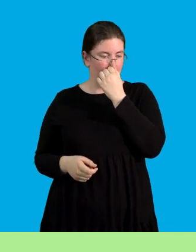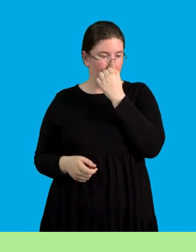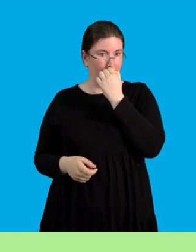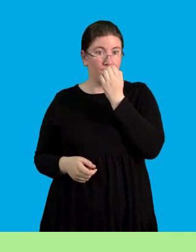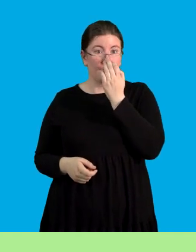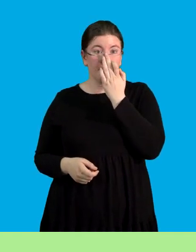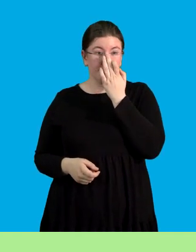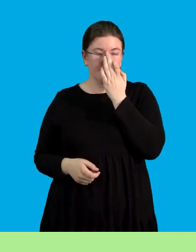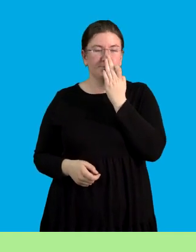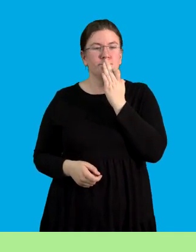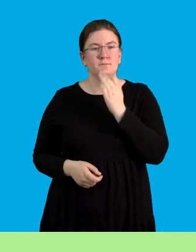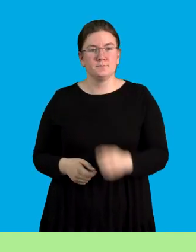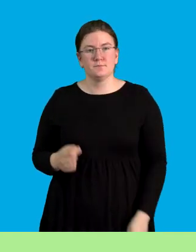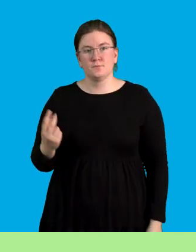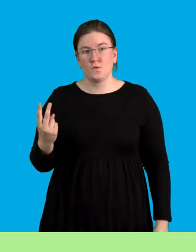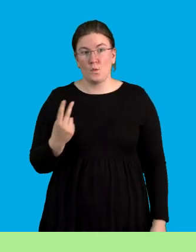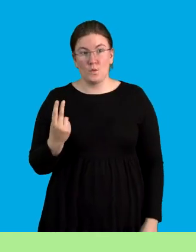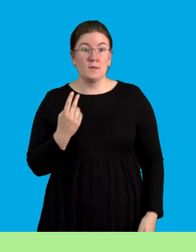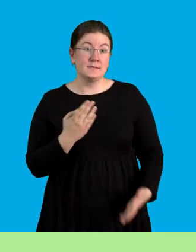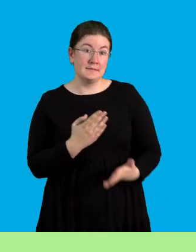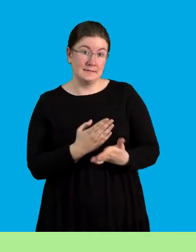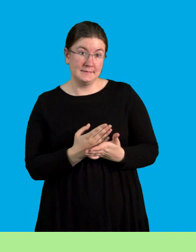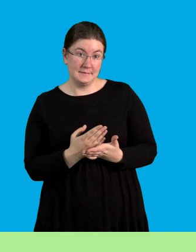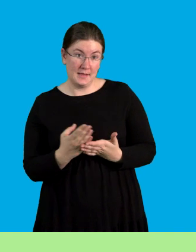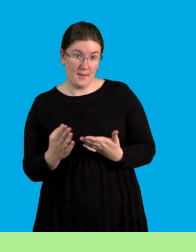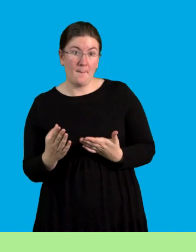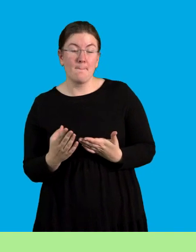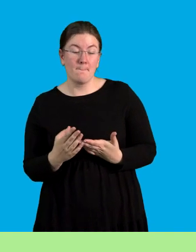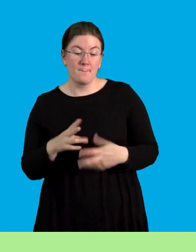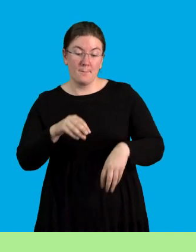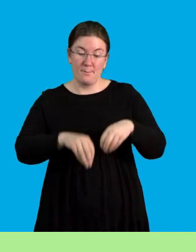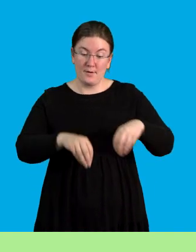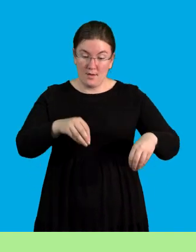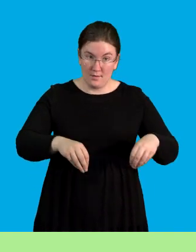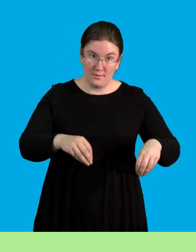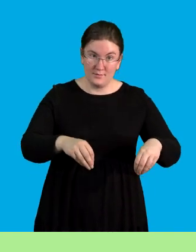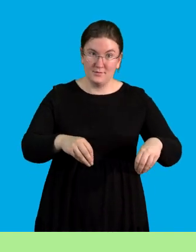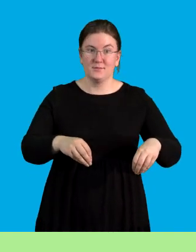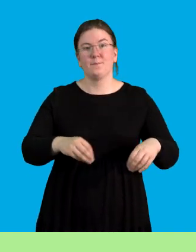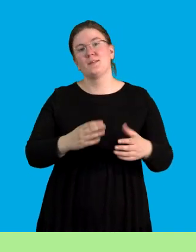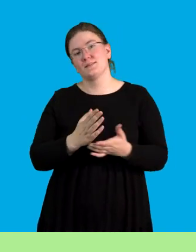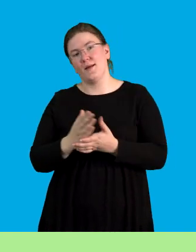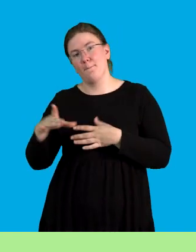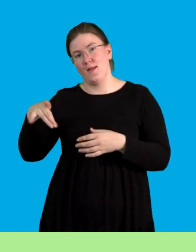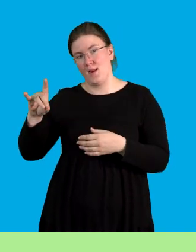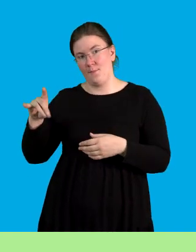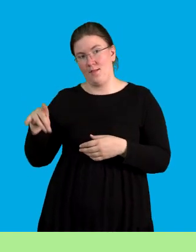So you also have protists that are plant-like and those that are animal-like.